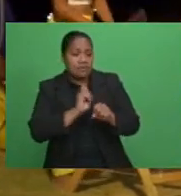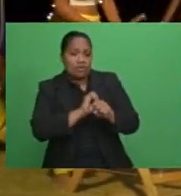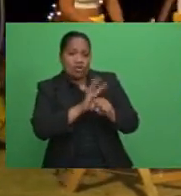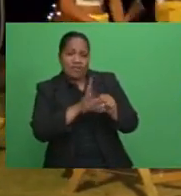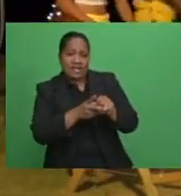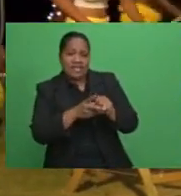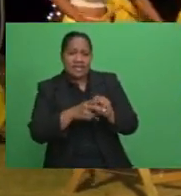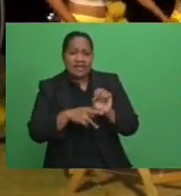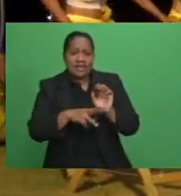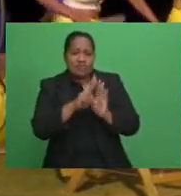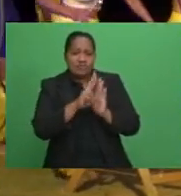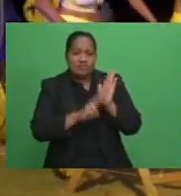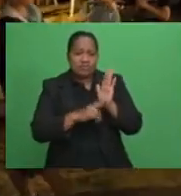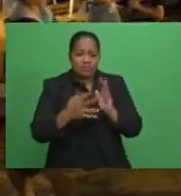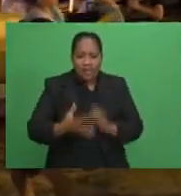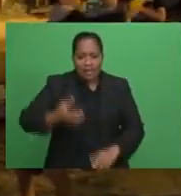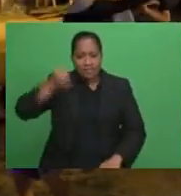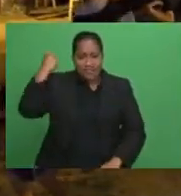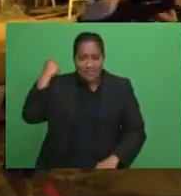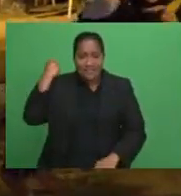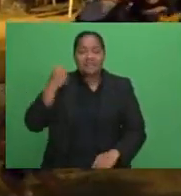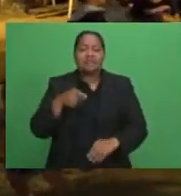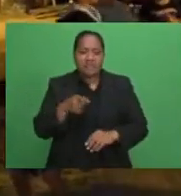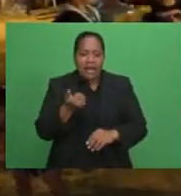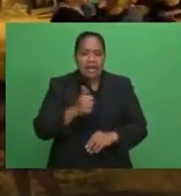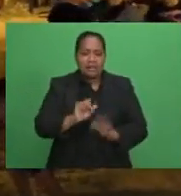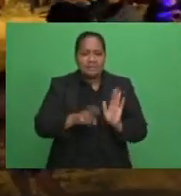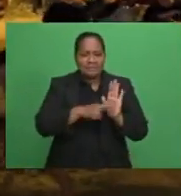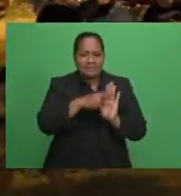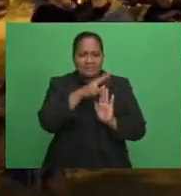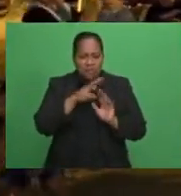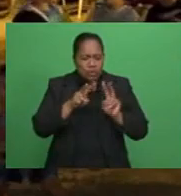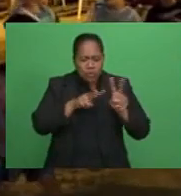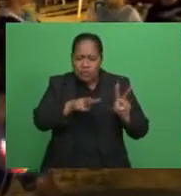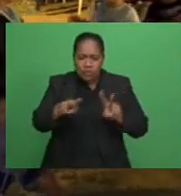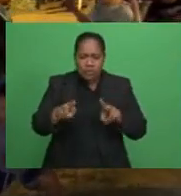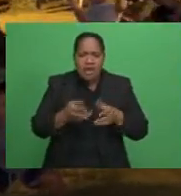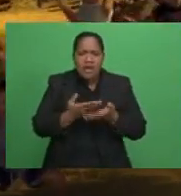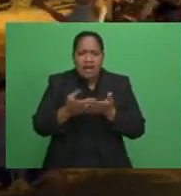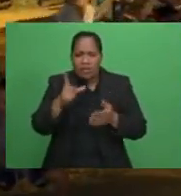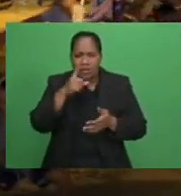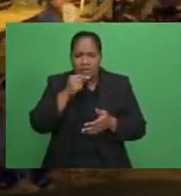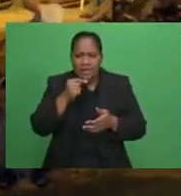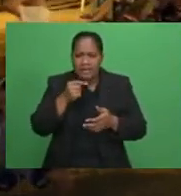lifted, allowing resorts and hotels to look at ways of attracting locals.